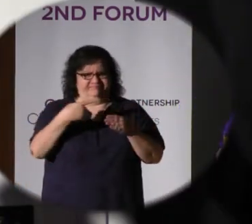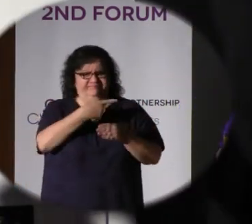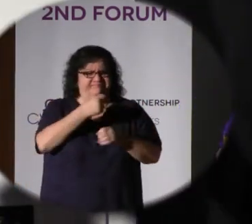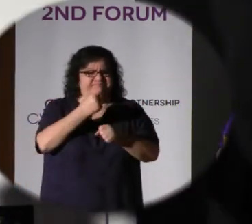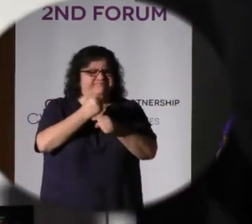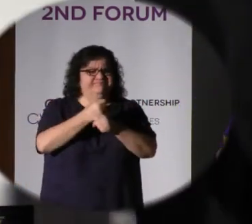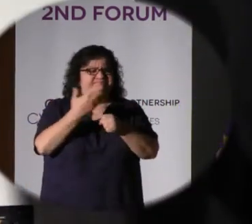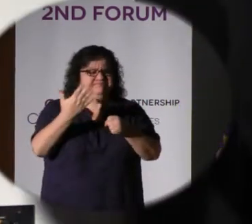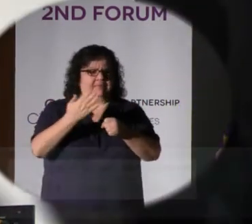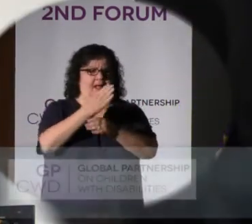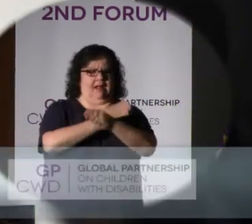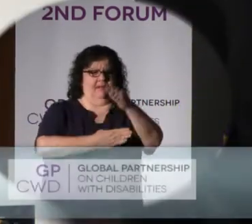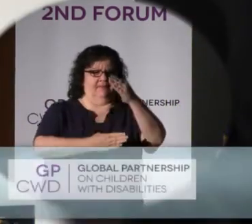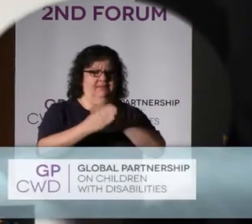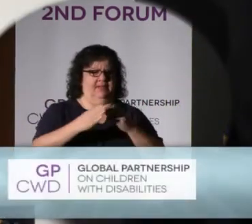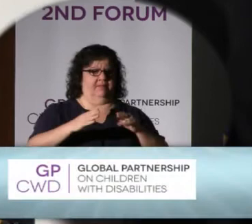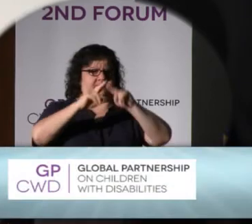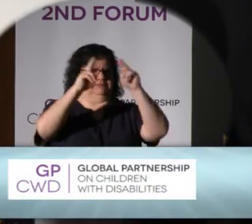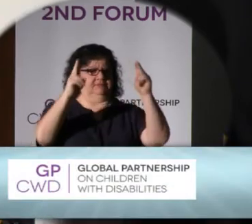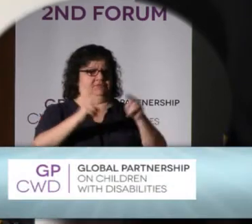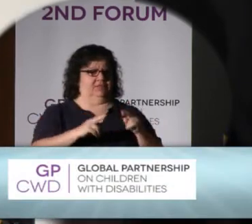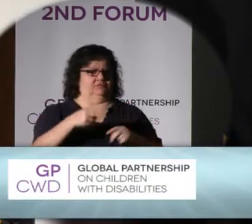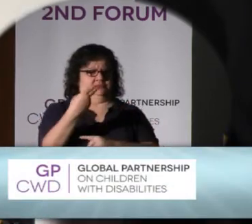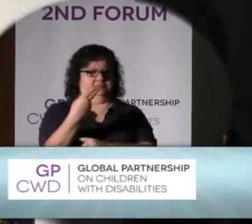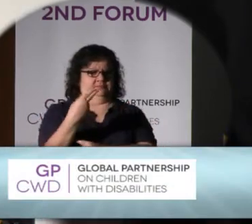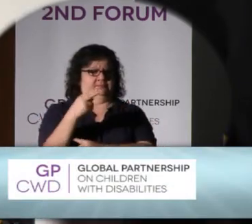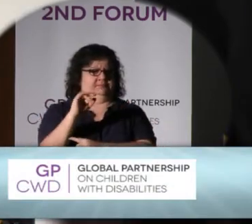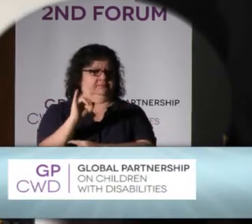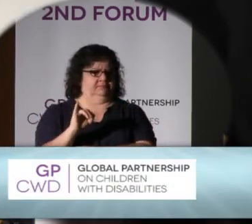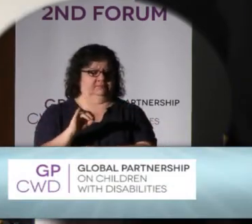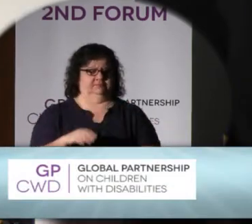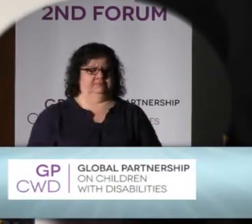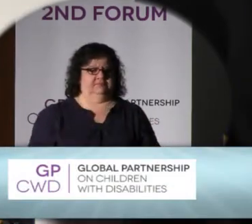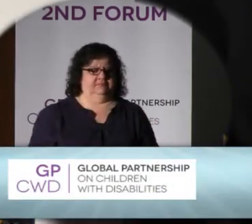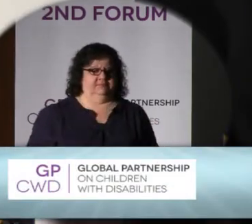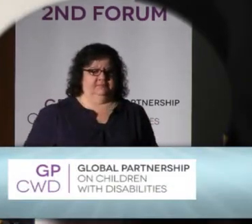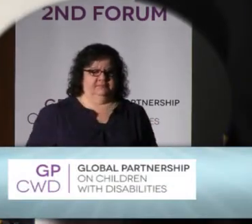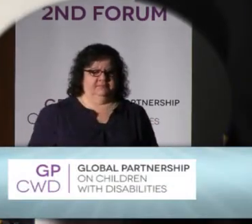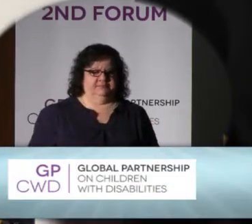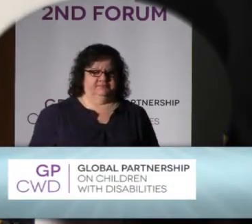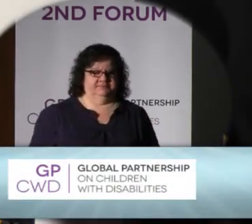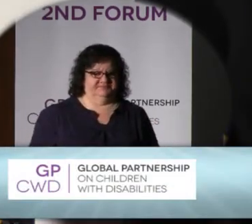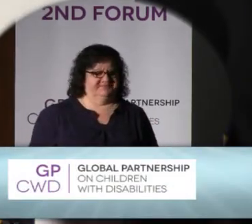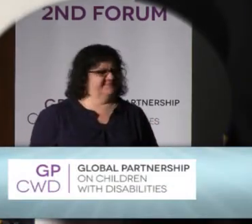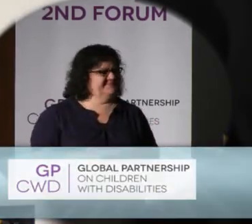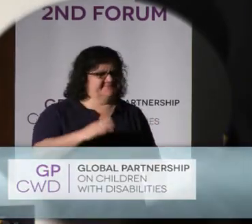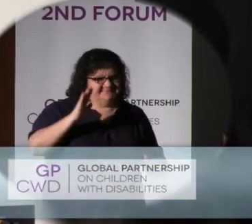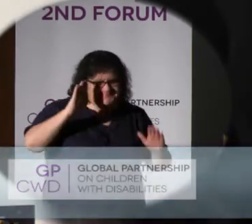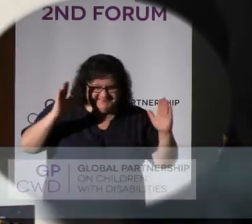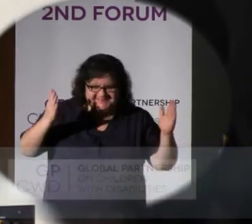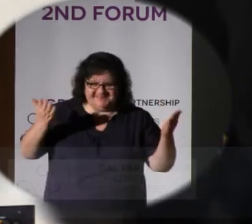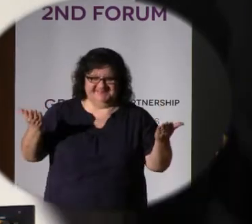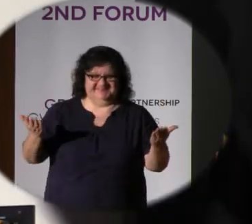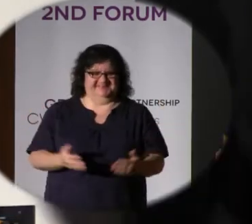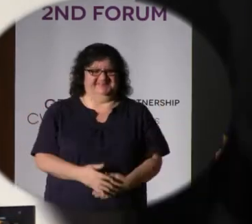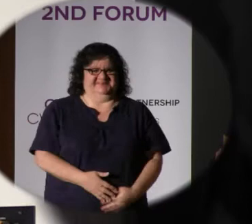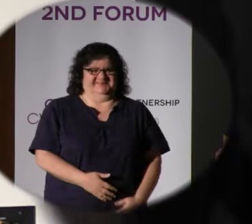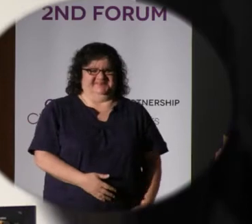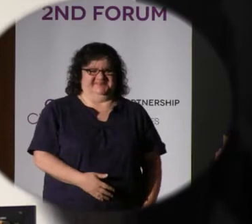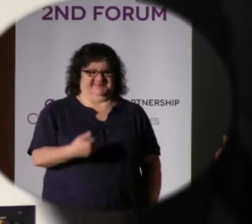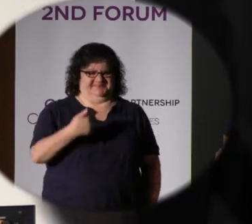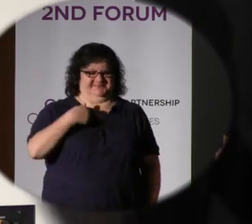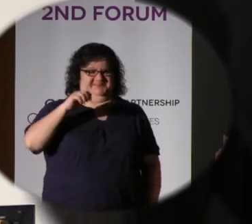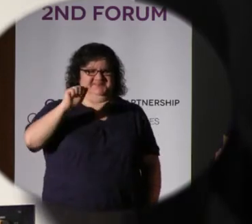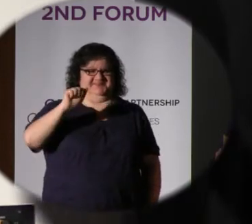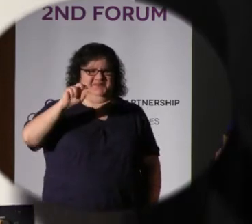Hi, good morning, everyone. I'm Anthony Dutine from Handicap International. I've been working together with a number of people